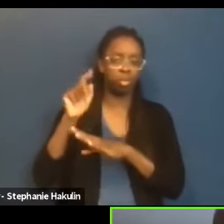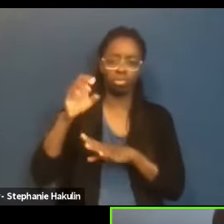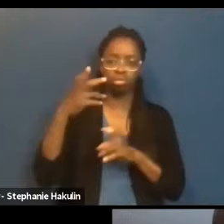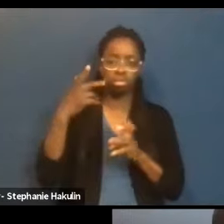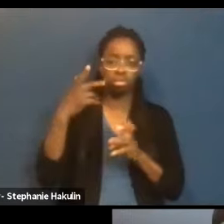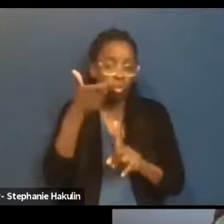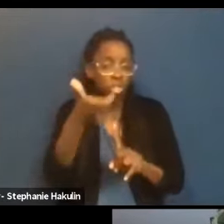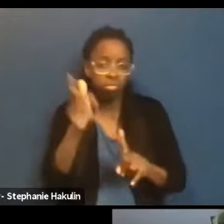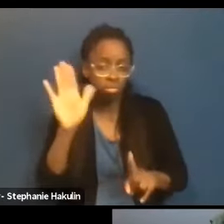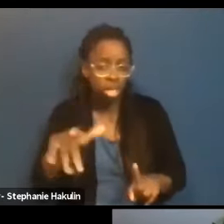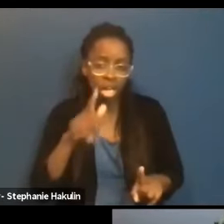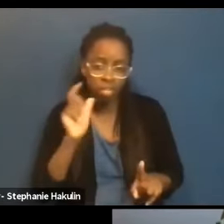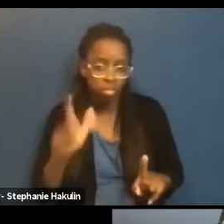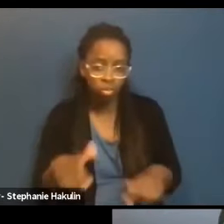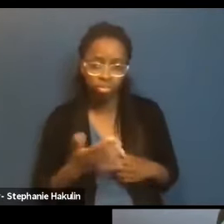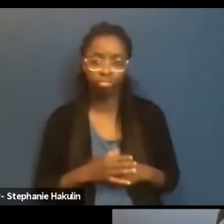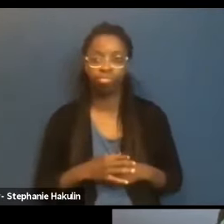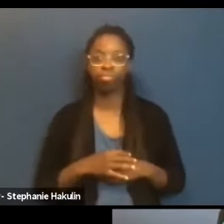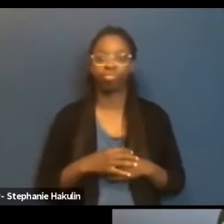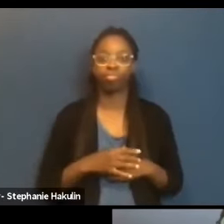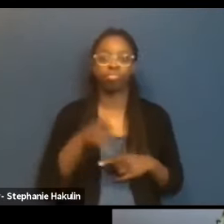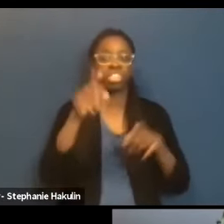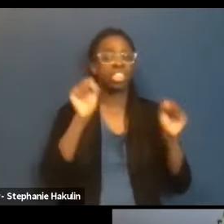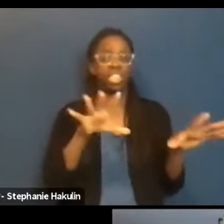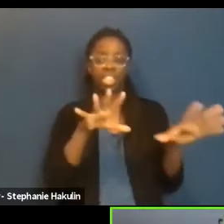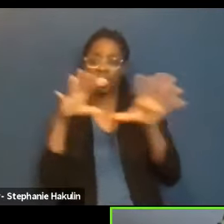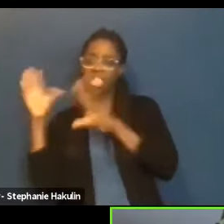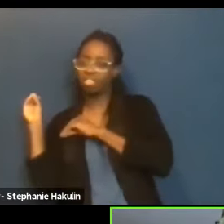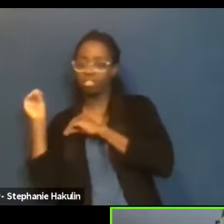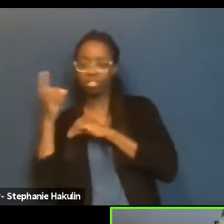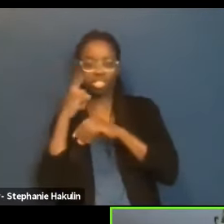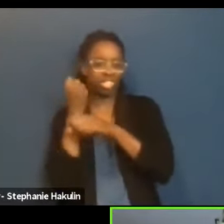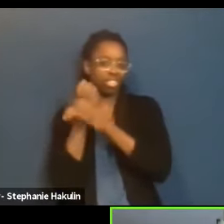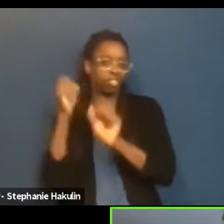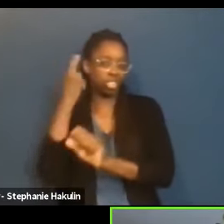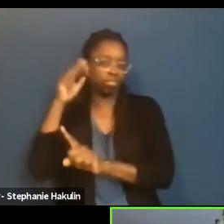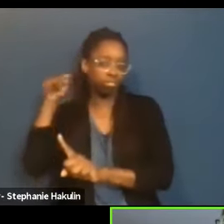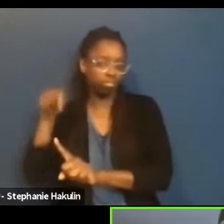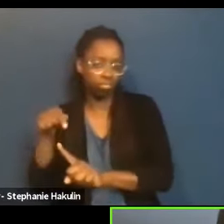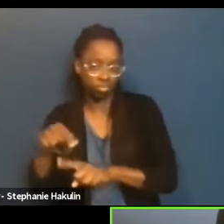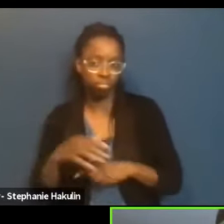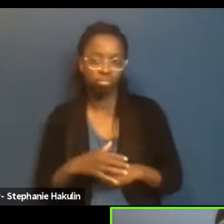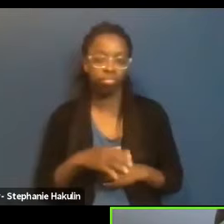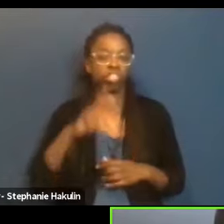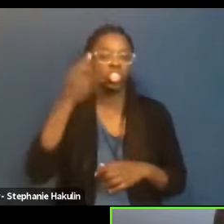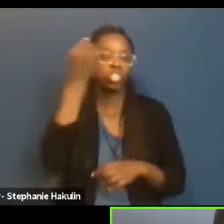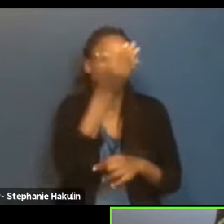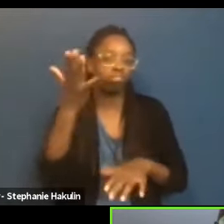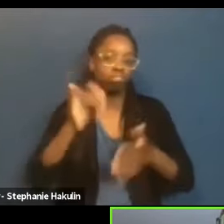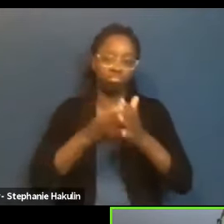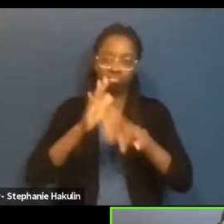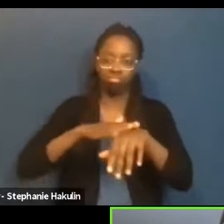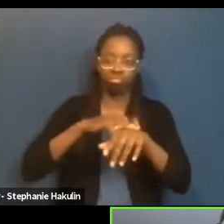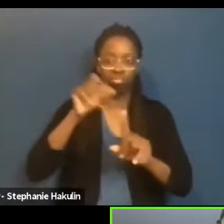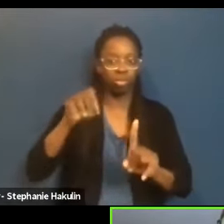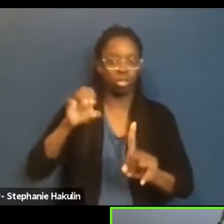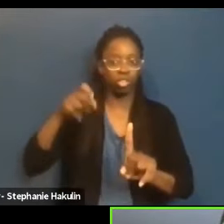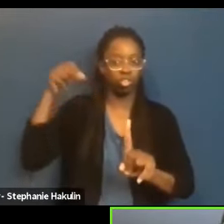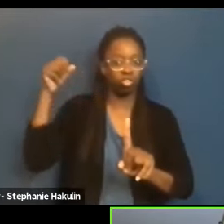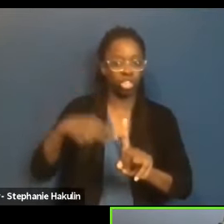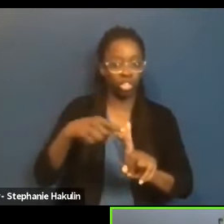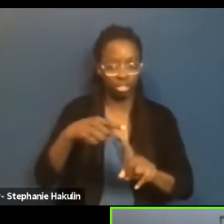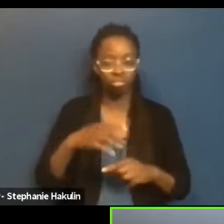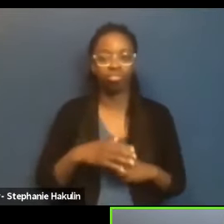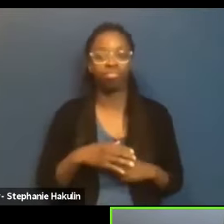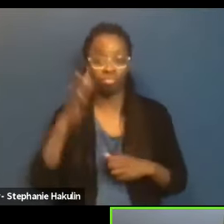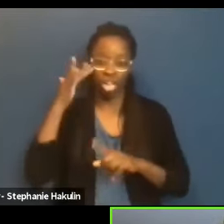and safe. For clarity, triggers are things that cause a person to relive trauma in their mind and body. We encourage you to